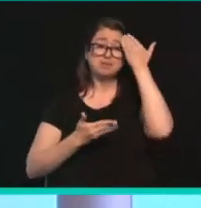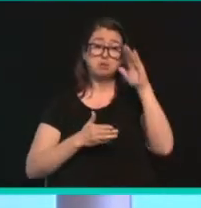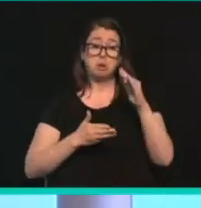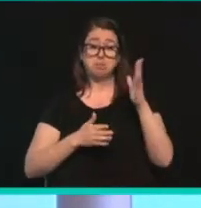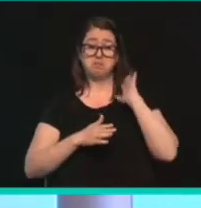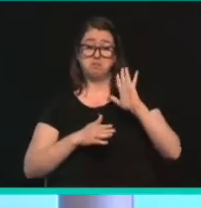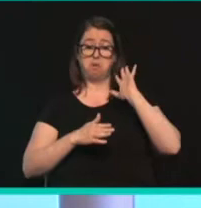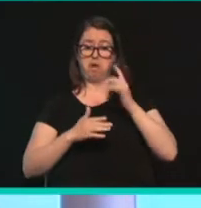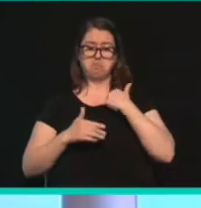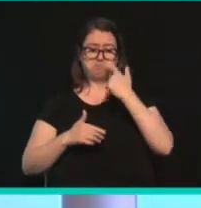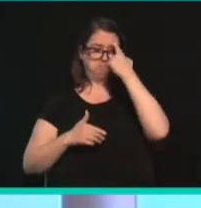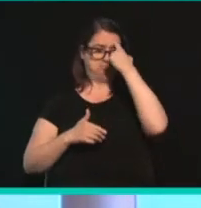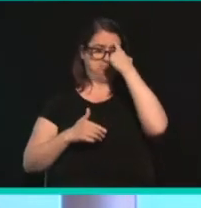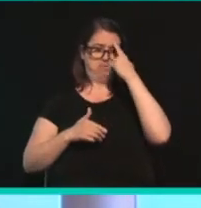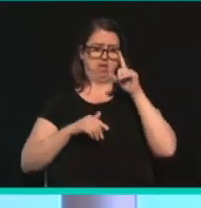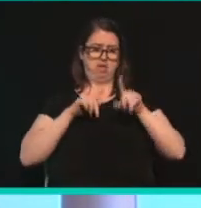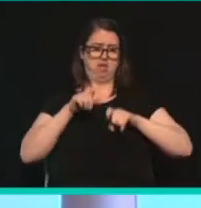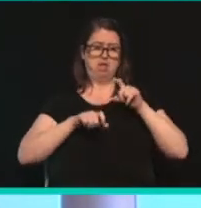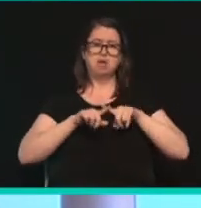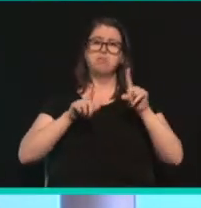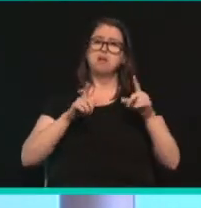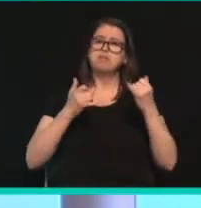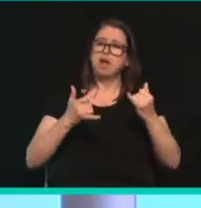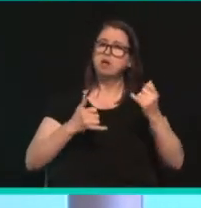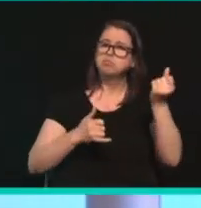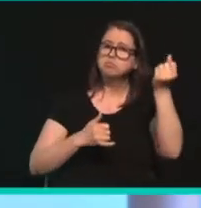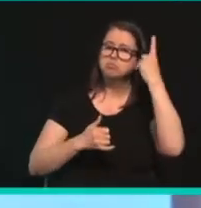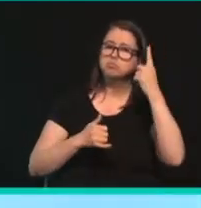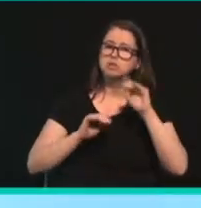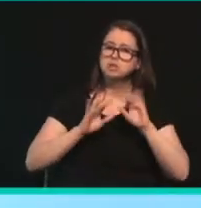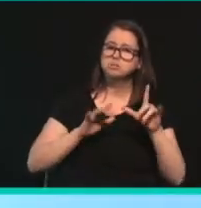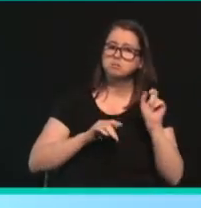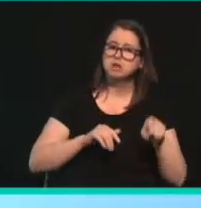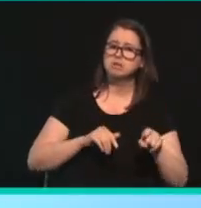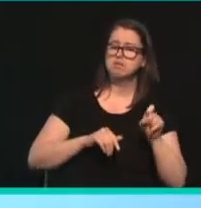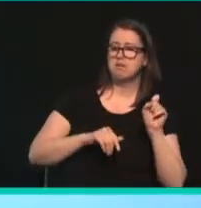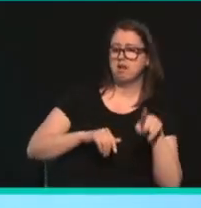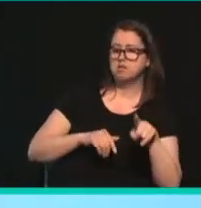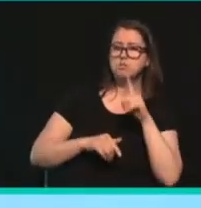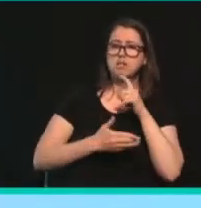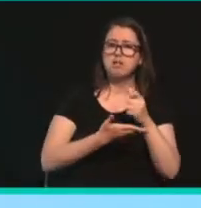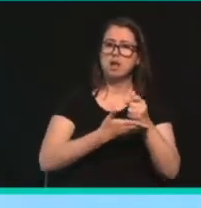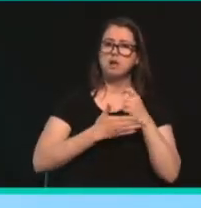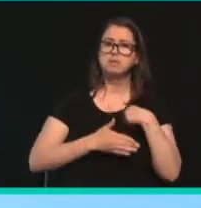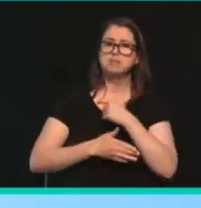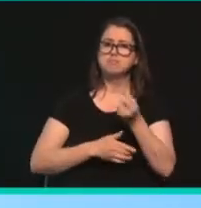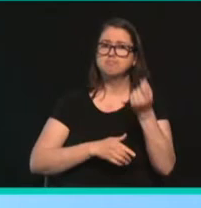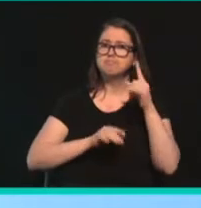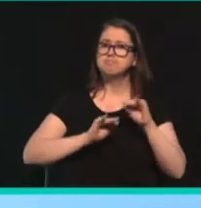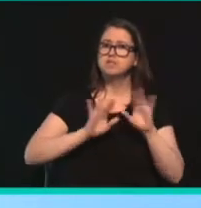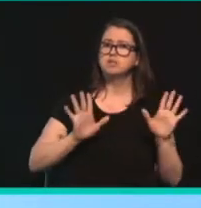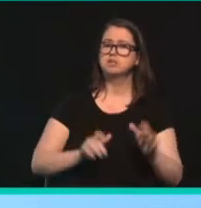ask. It provides us with those cutting-edge insights.